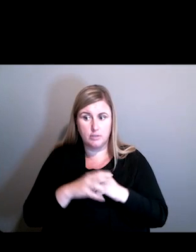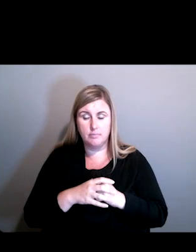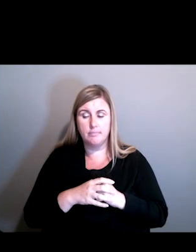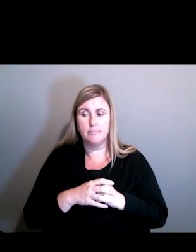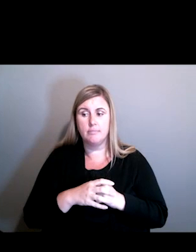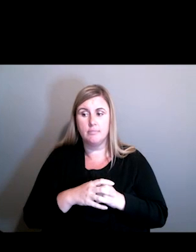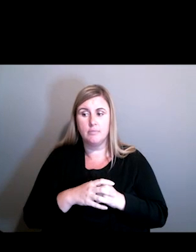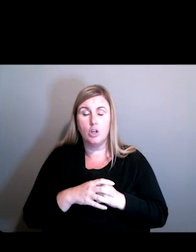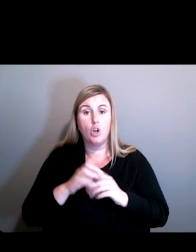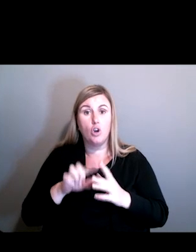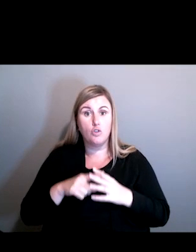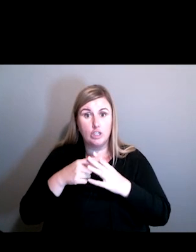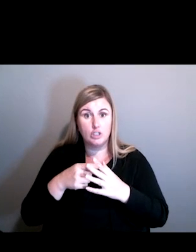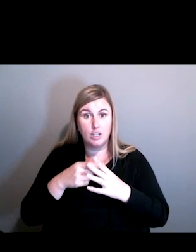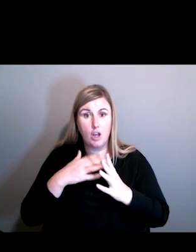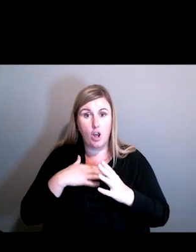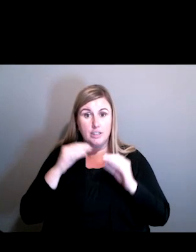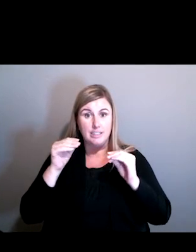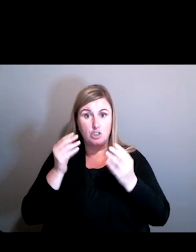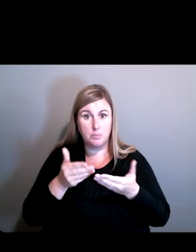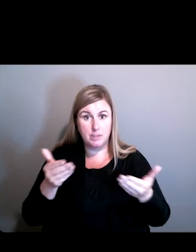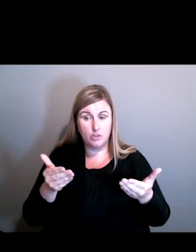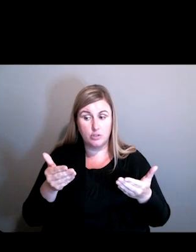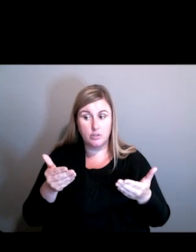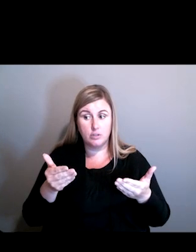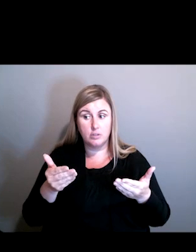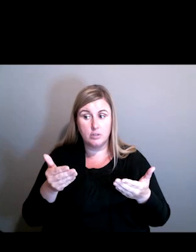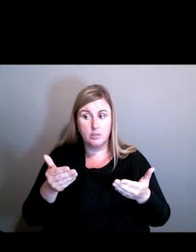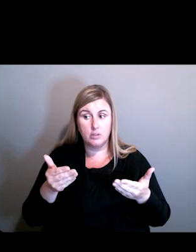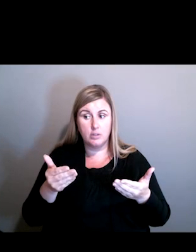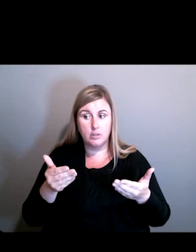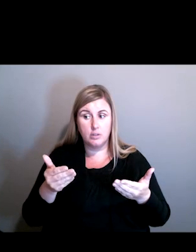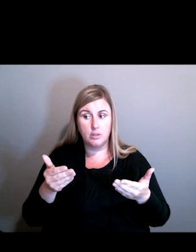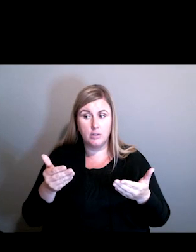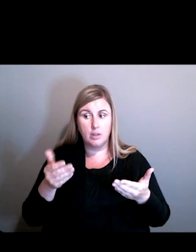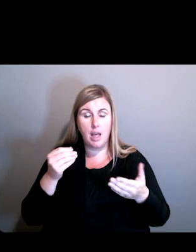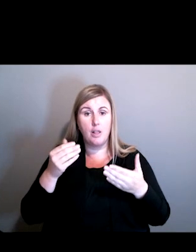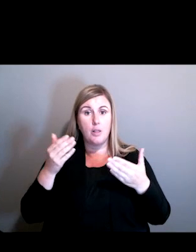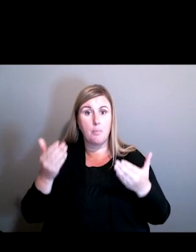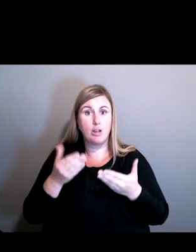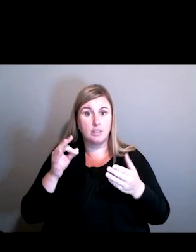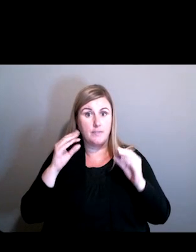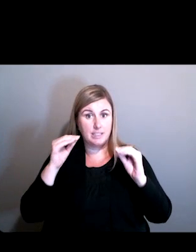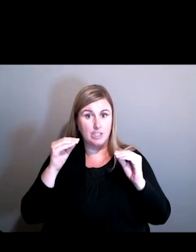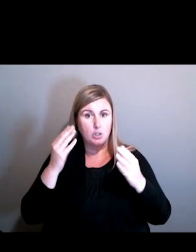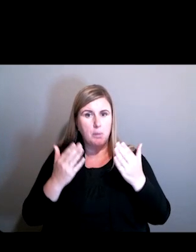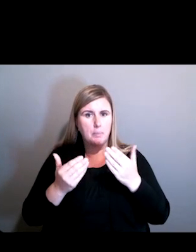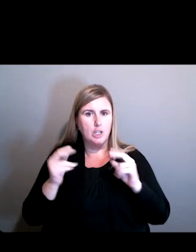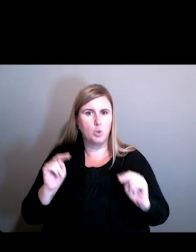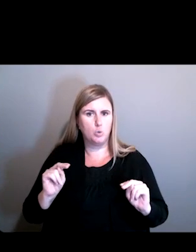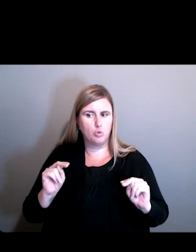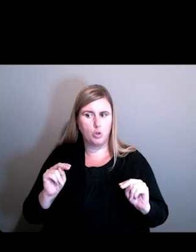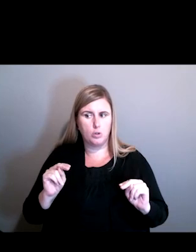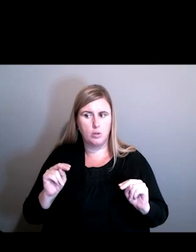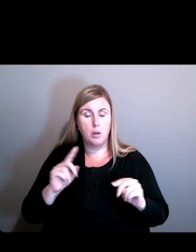So originally, our teaching materials and the presence of a teacher might be